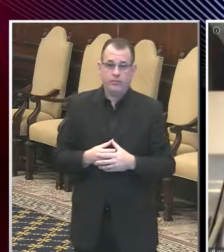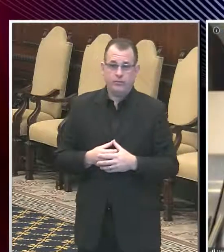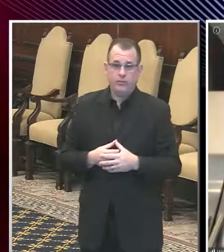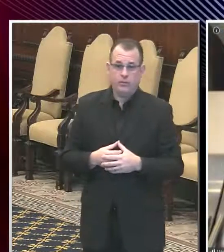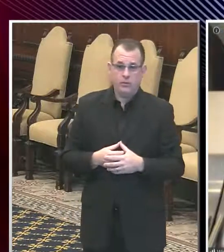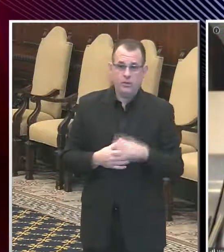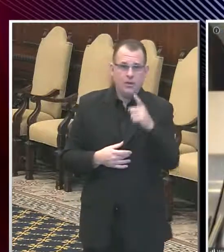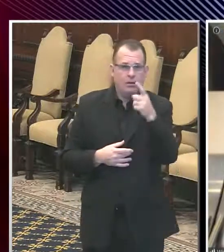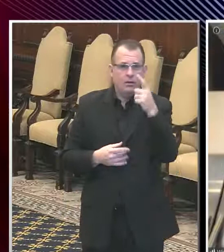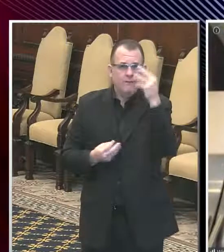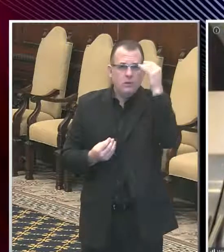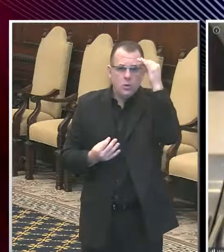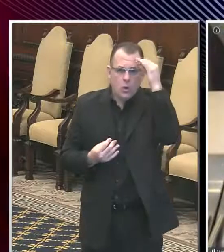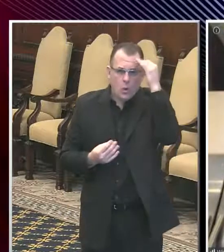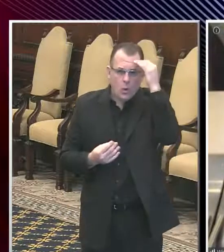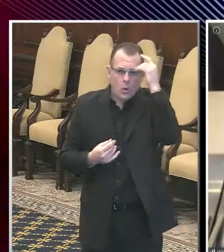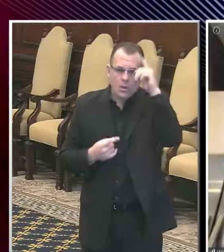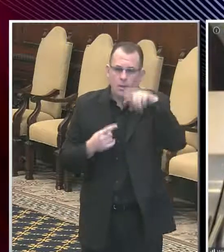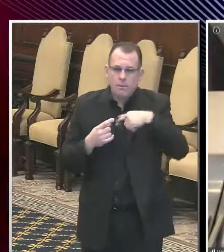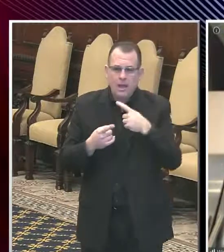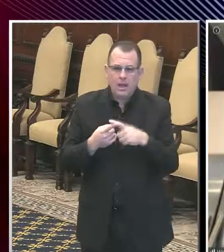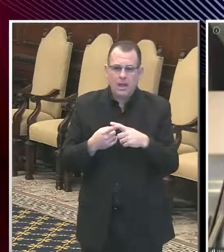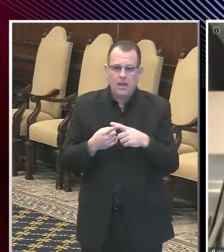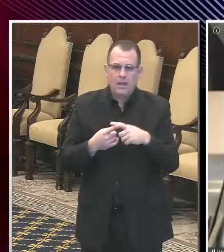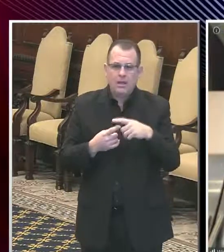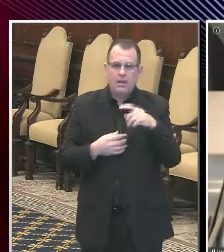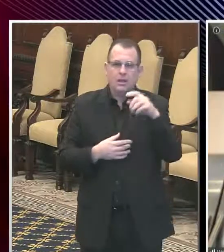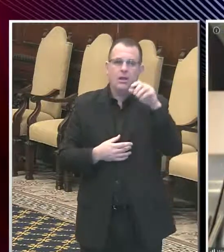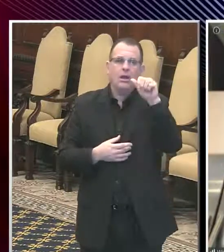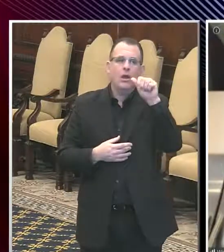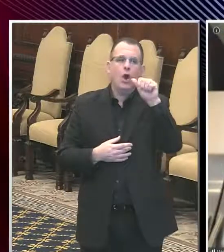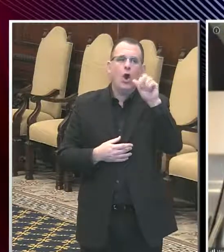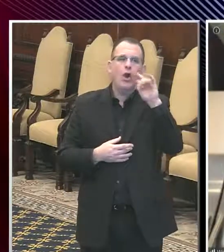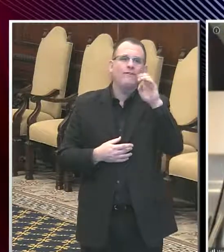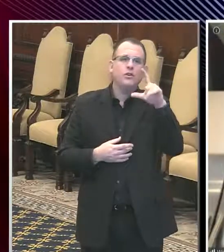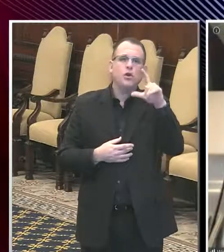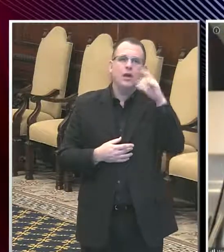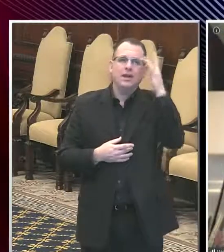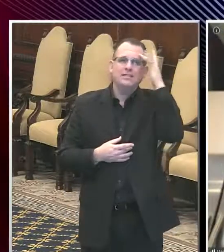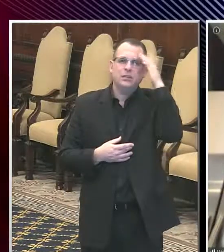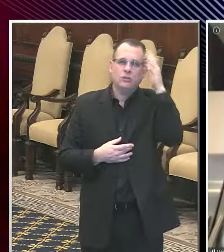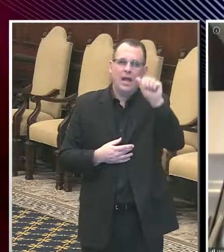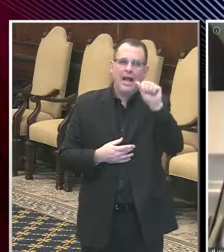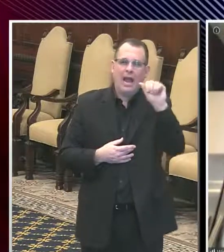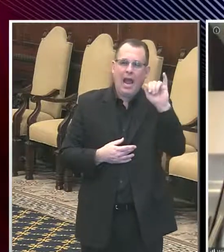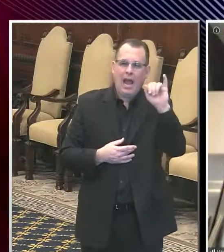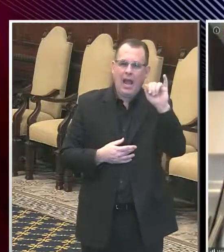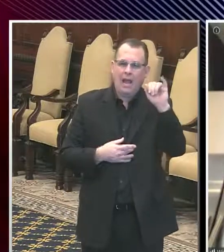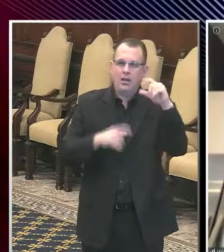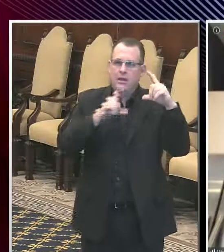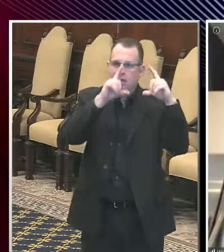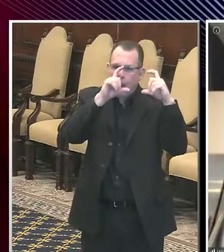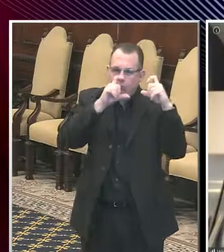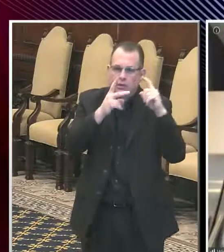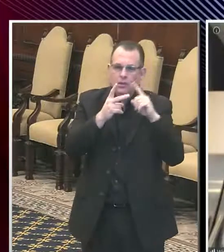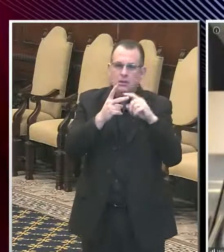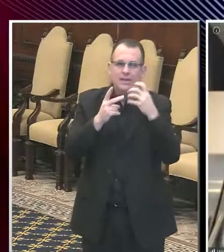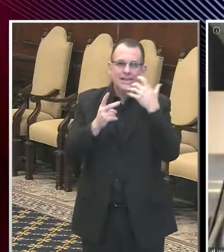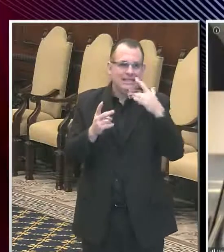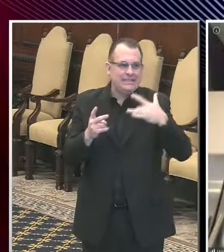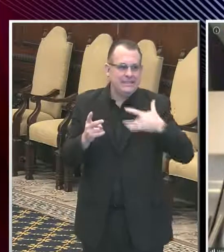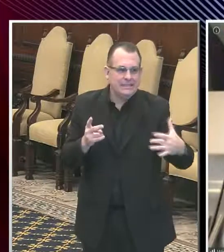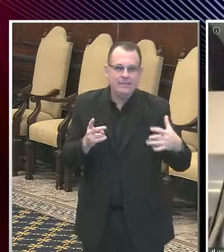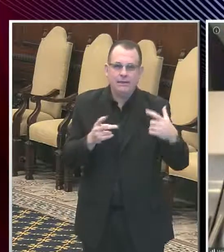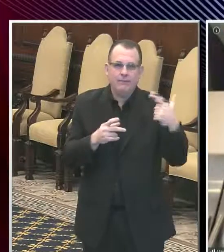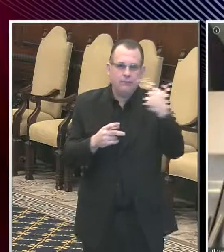like artificial intelligence being used in camera systems and heat sensors? Are those really viable alternatives to having